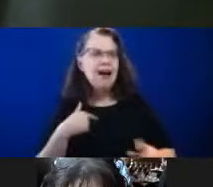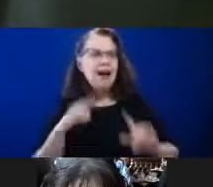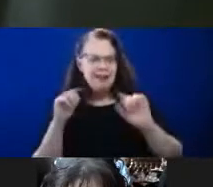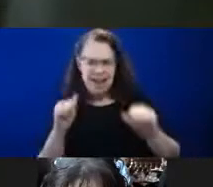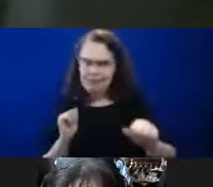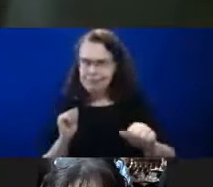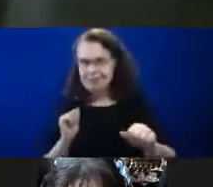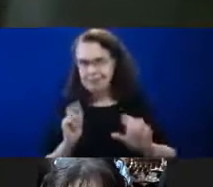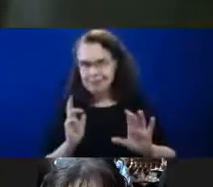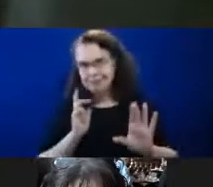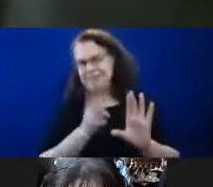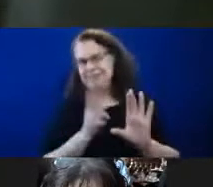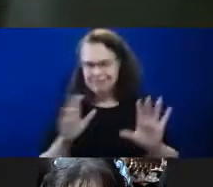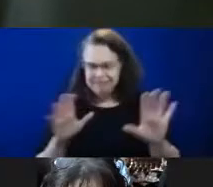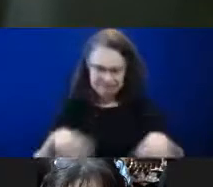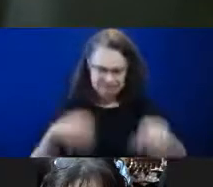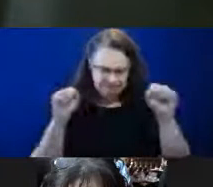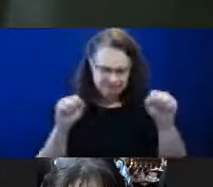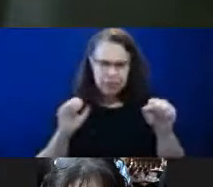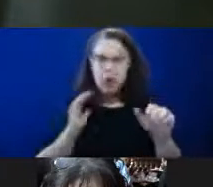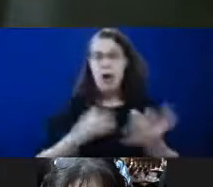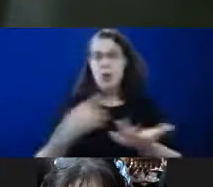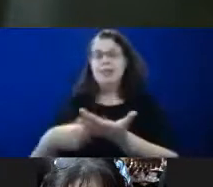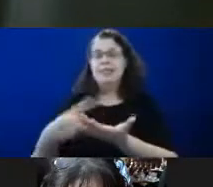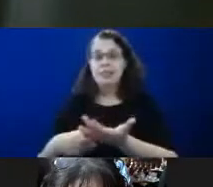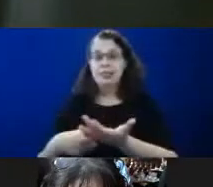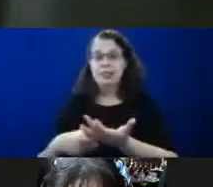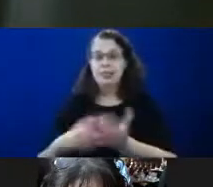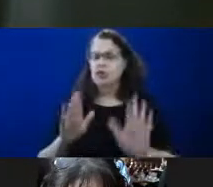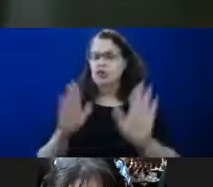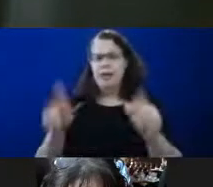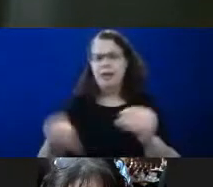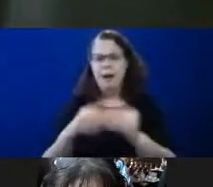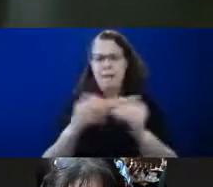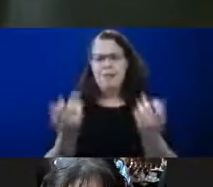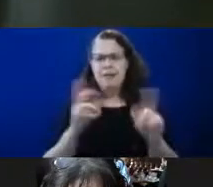really great discussion about a lot of different things,